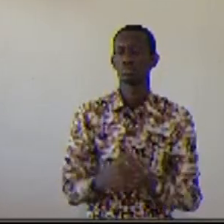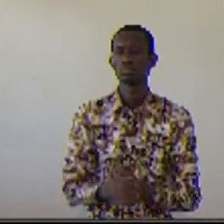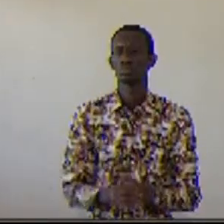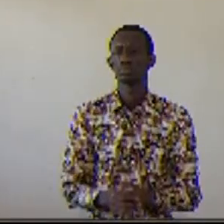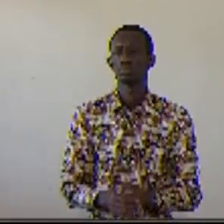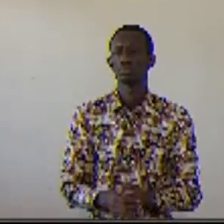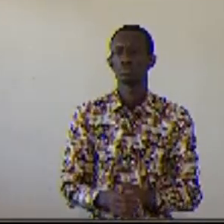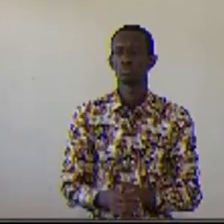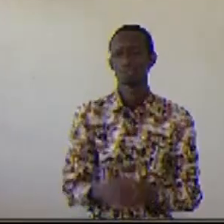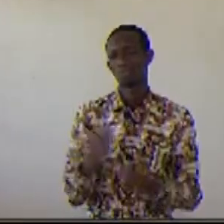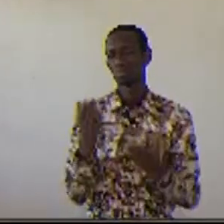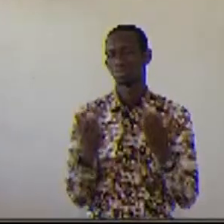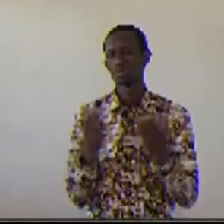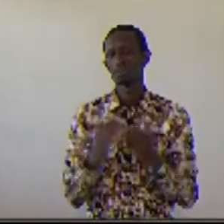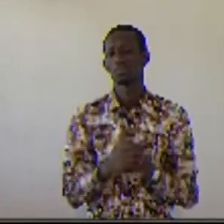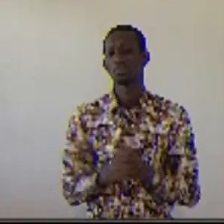Probably,